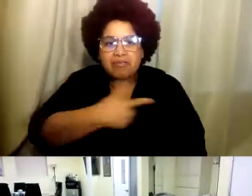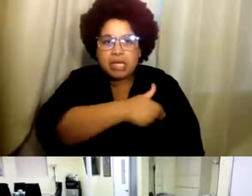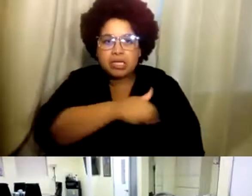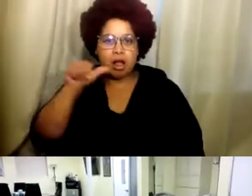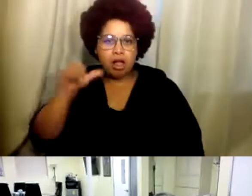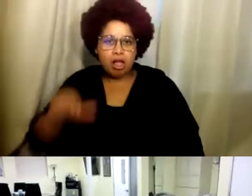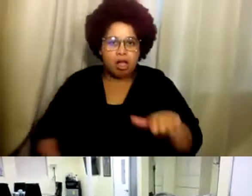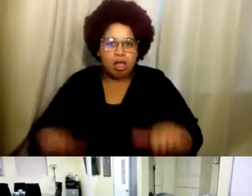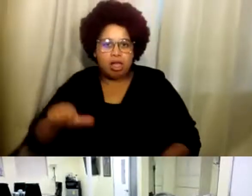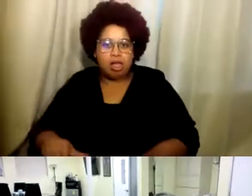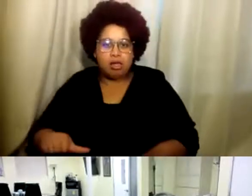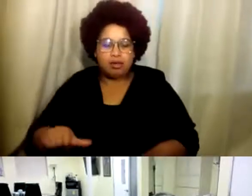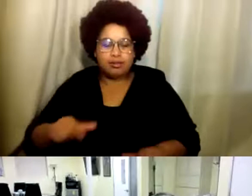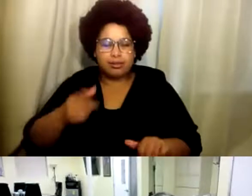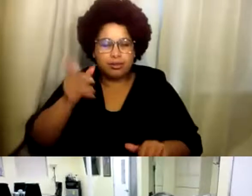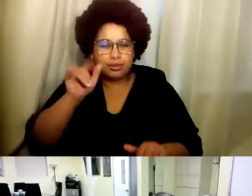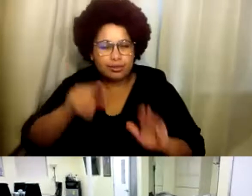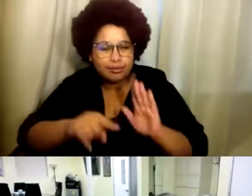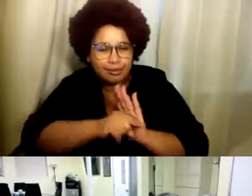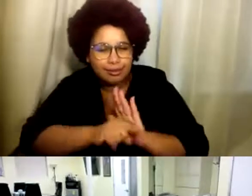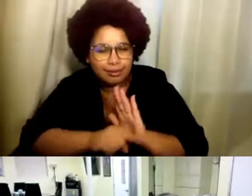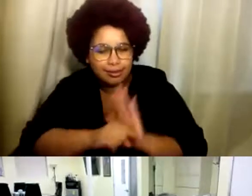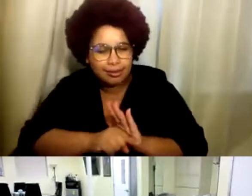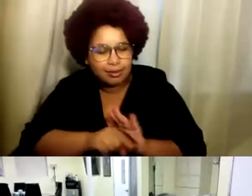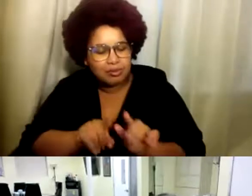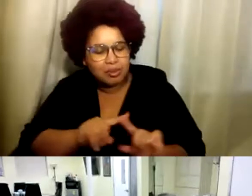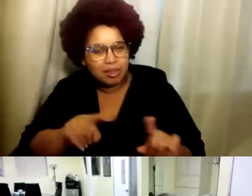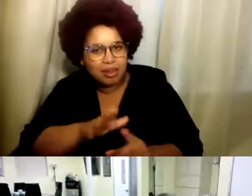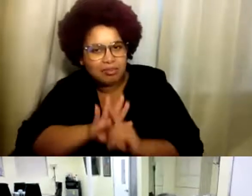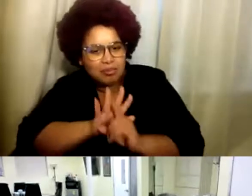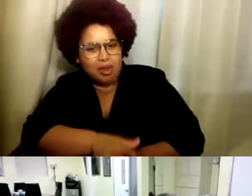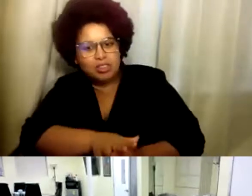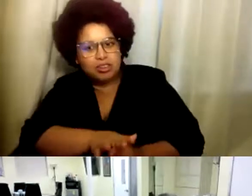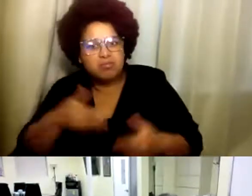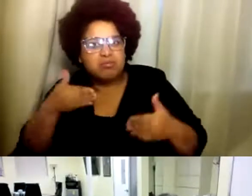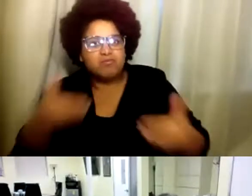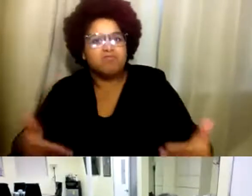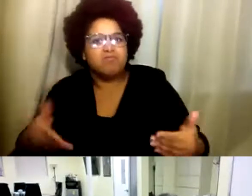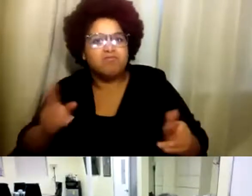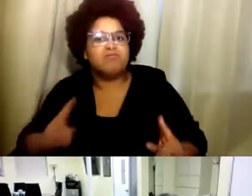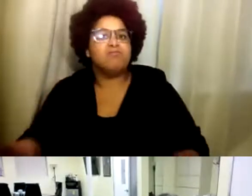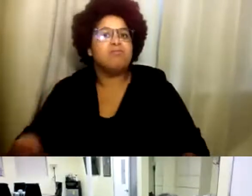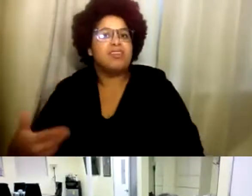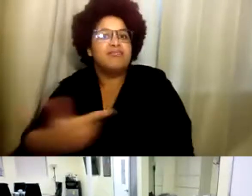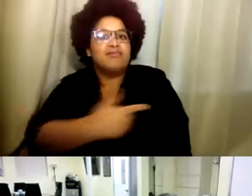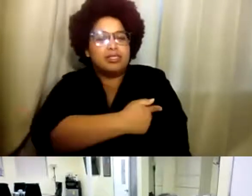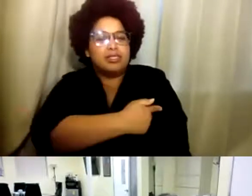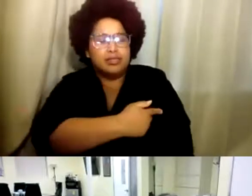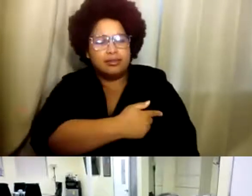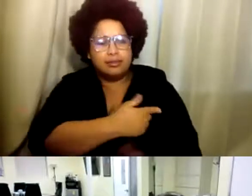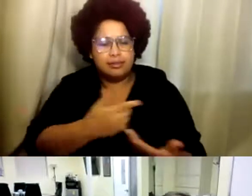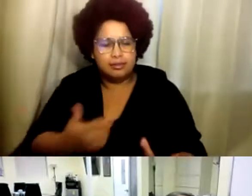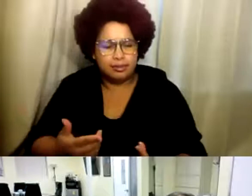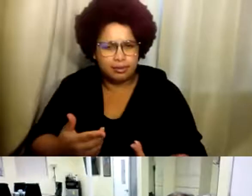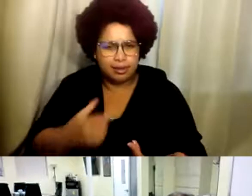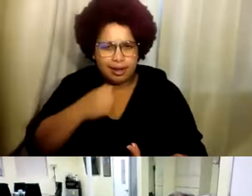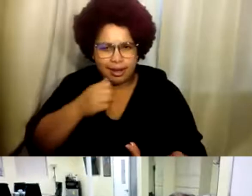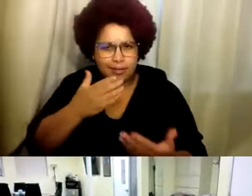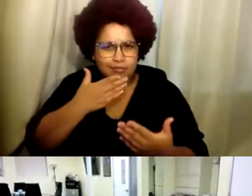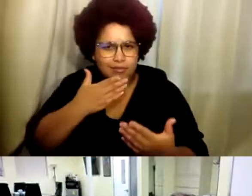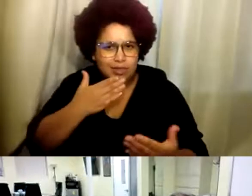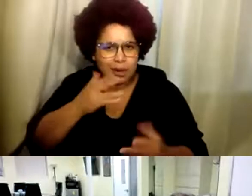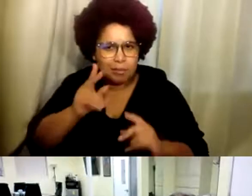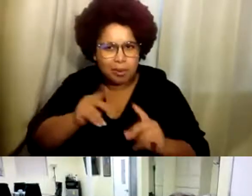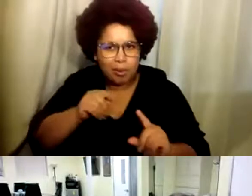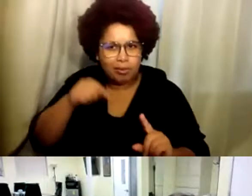which sometimes could be negative, but it just feels like there's a lot of pressure on people to get the vaccine and not appreciate where people